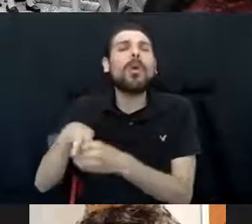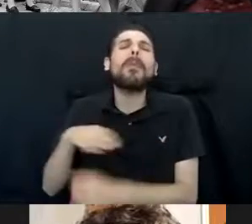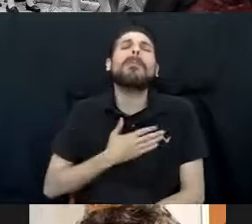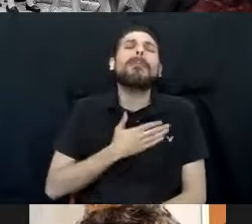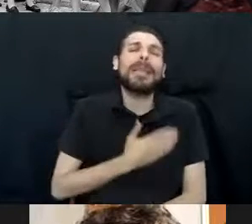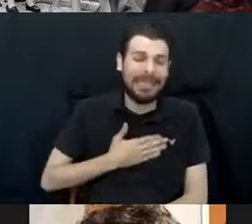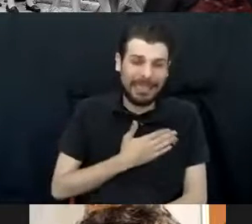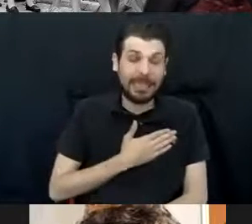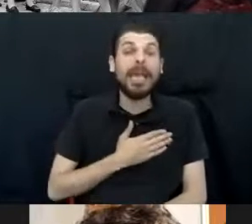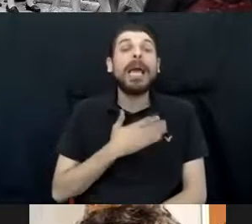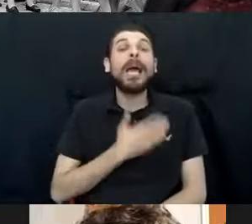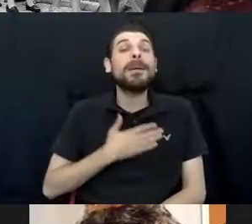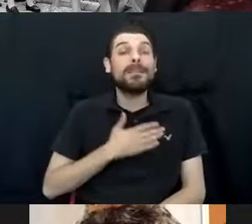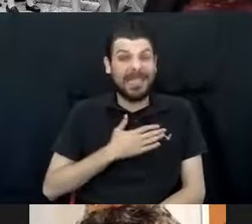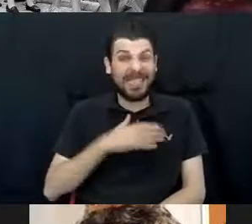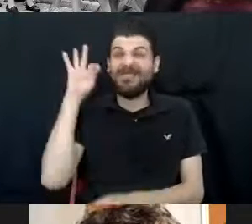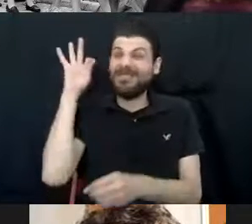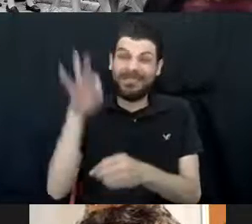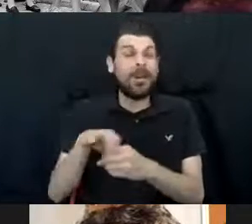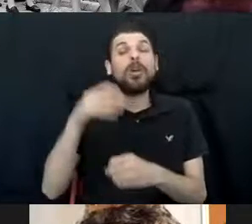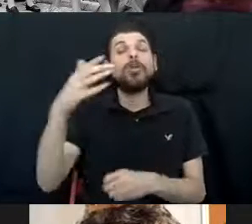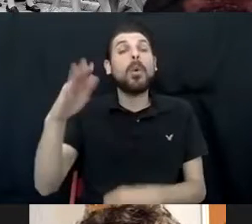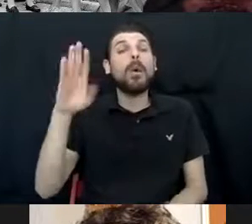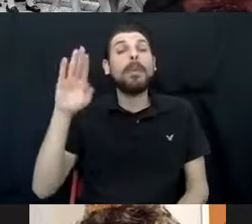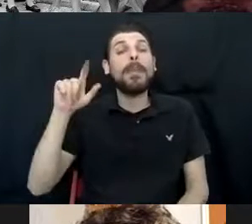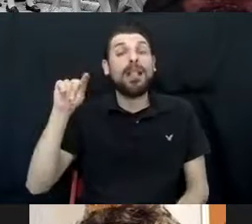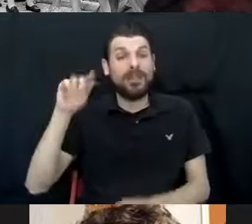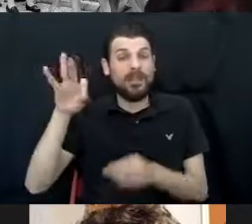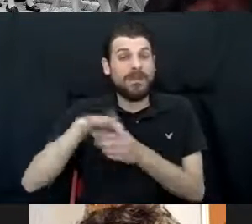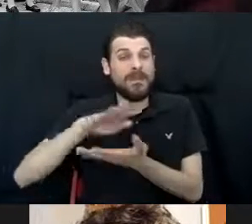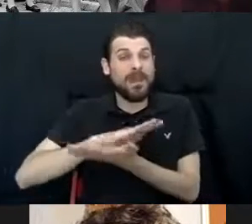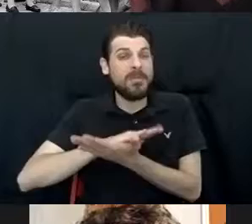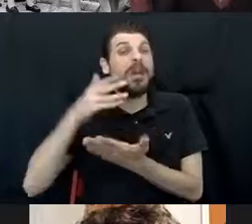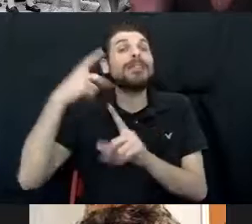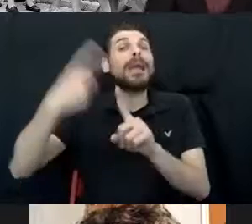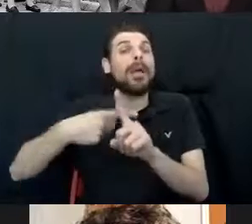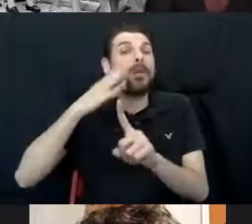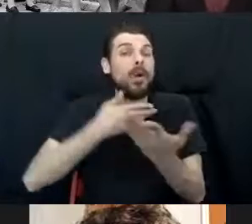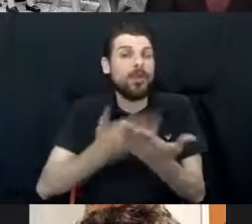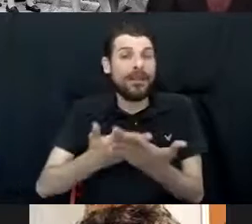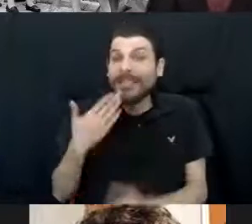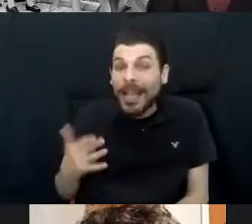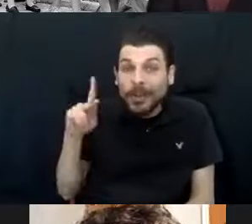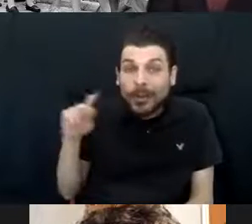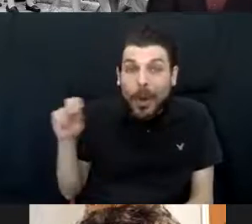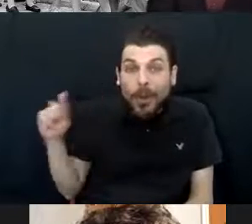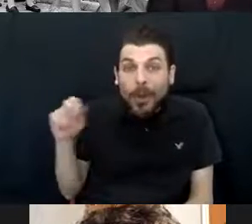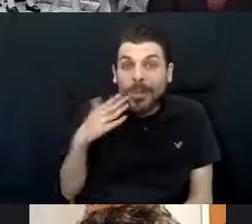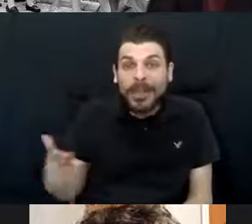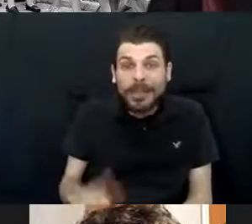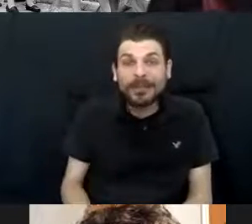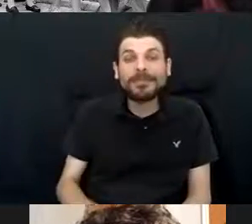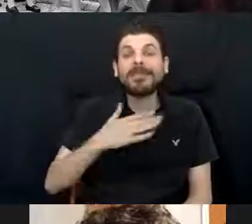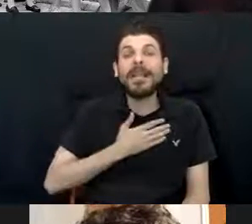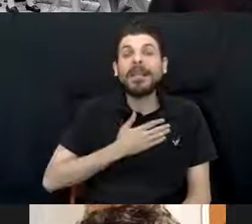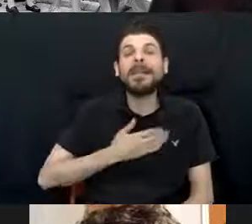make sure you cast your ballot. We'll get our ballots next month, and I love y'all. Thank you. Thank you, Coco. My baby